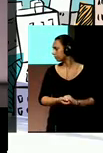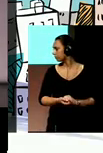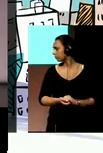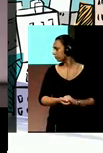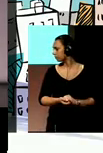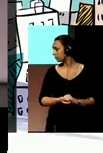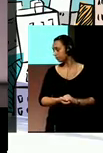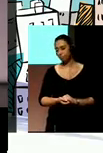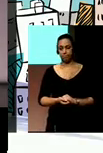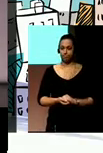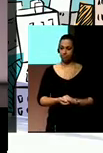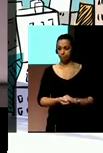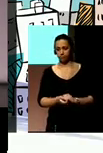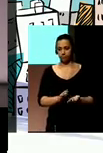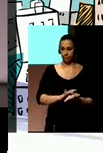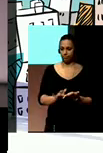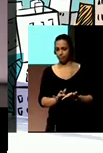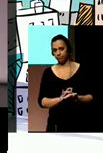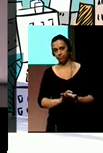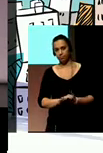and Housing from